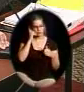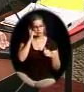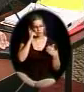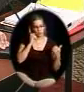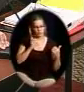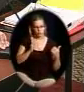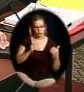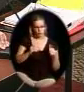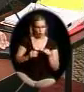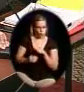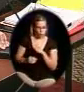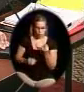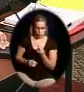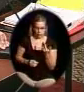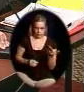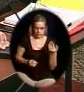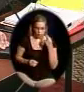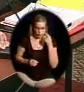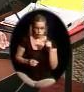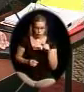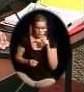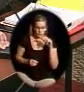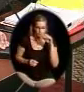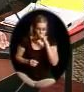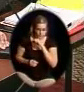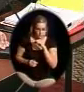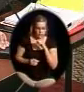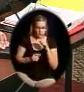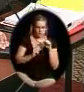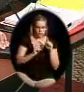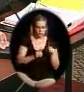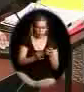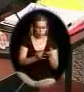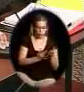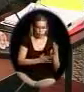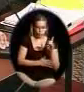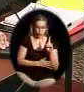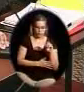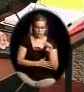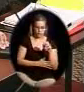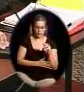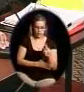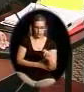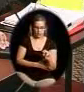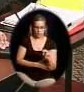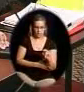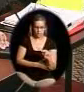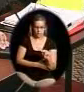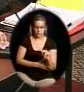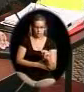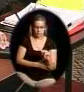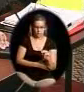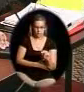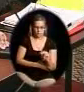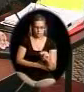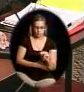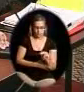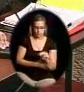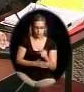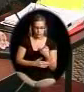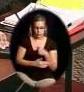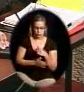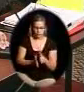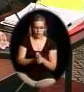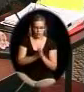missing is the fact that this does run through the dam for our detention facility that was required when Prairie Trail was built. And we're